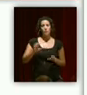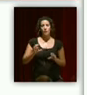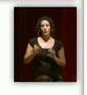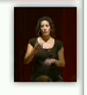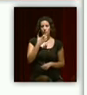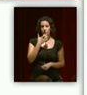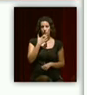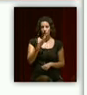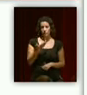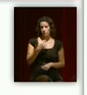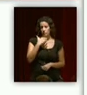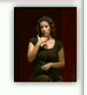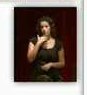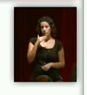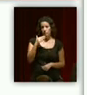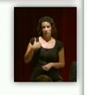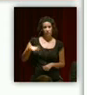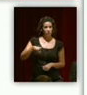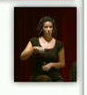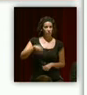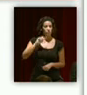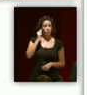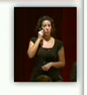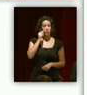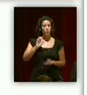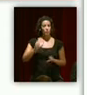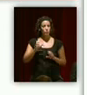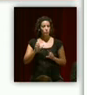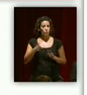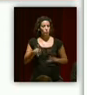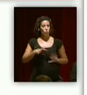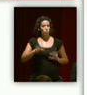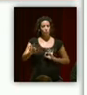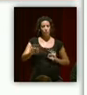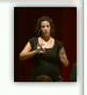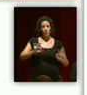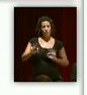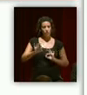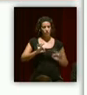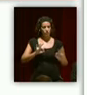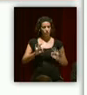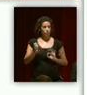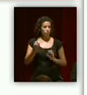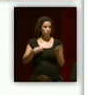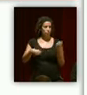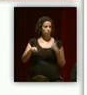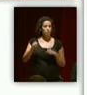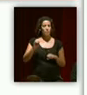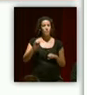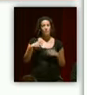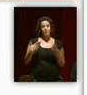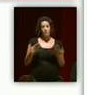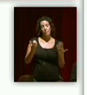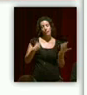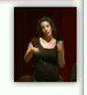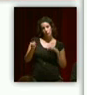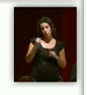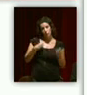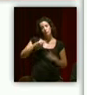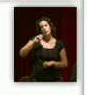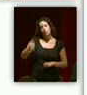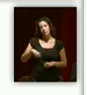Apart from radio broadcast, we are all very familiar with this theater representations.